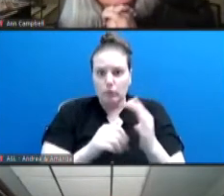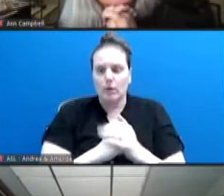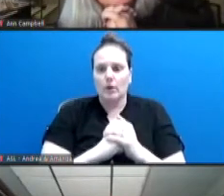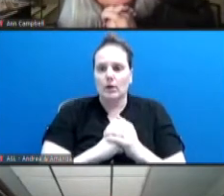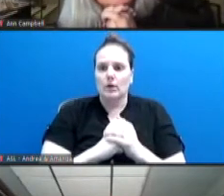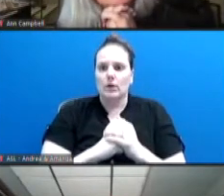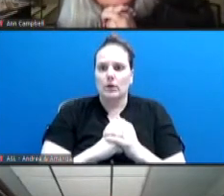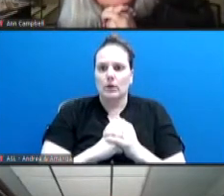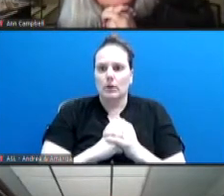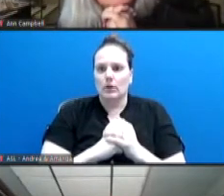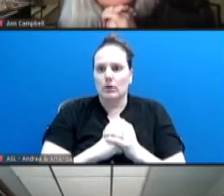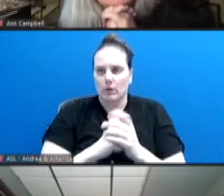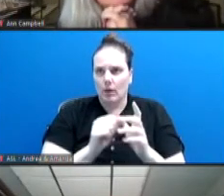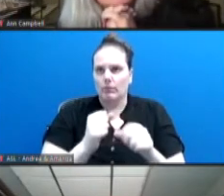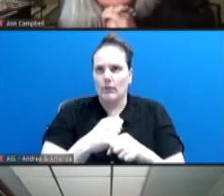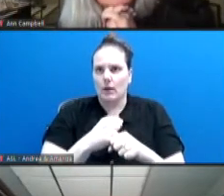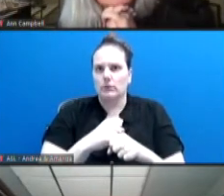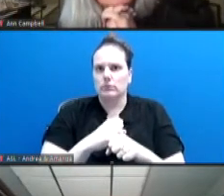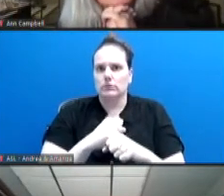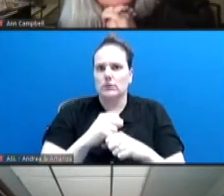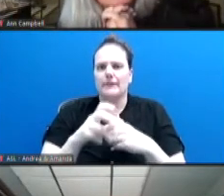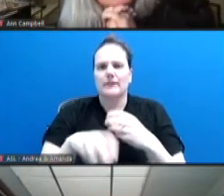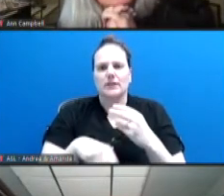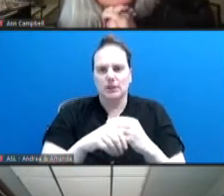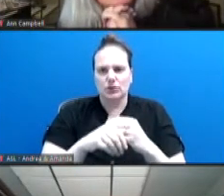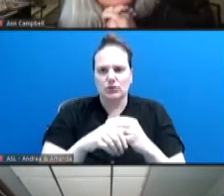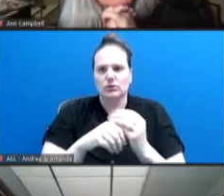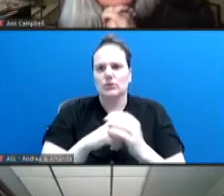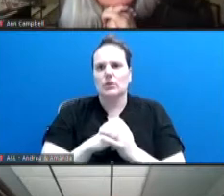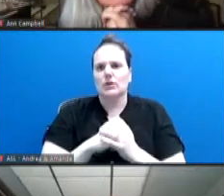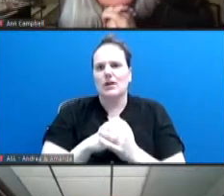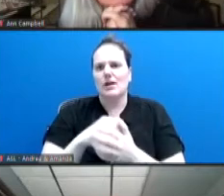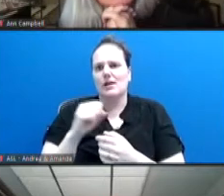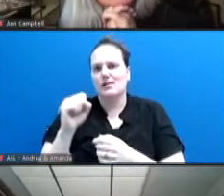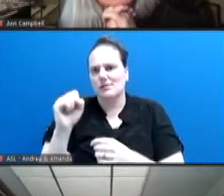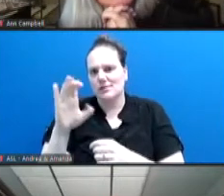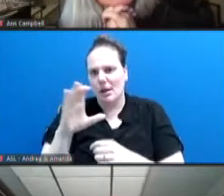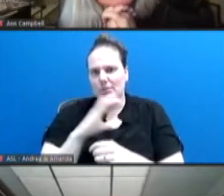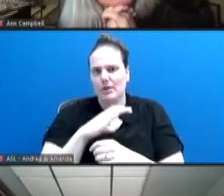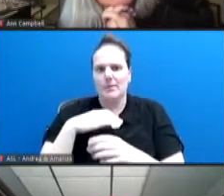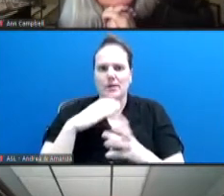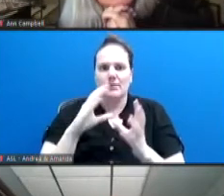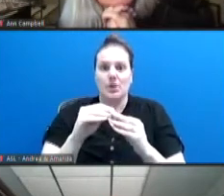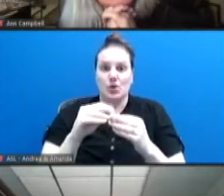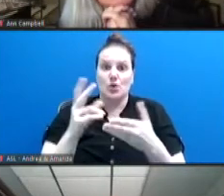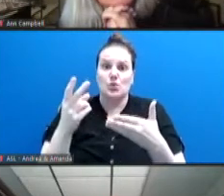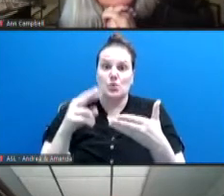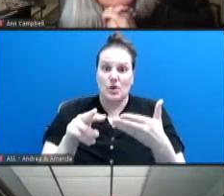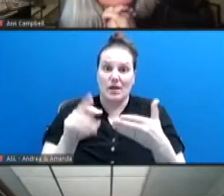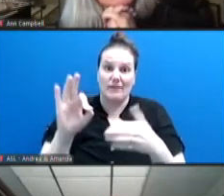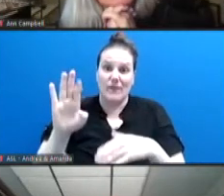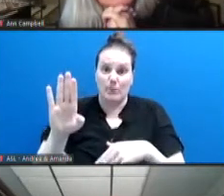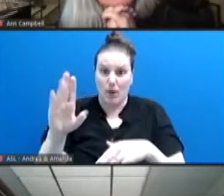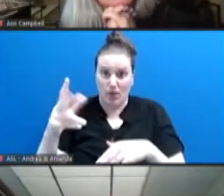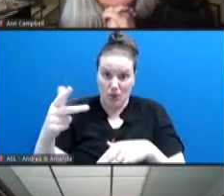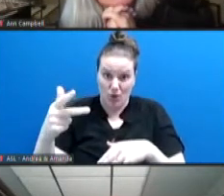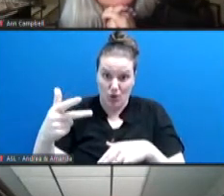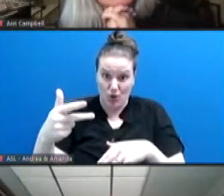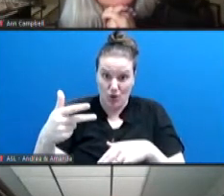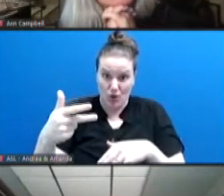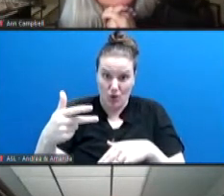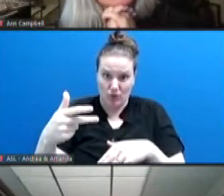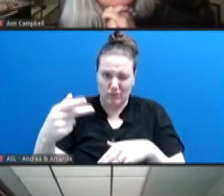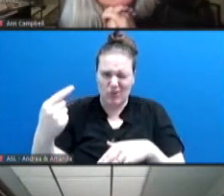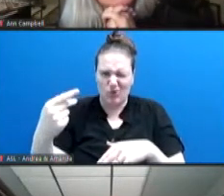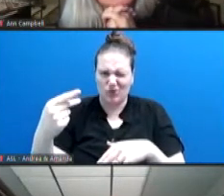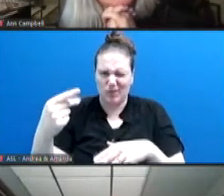they've created there will be an additional racial equity subcommittee meeting in 2 weeks on February 3rd, which is Thursday,